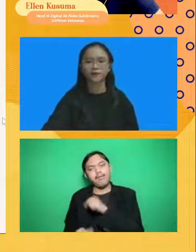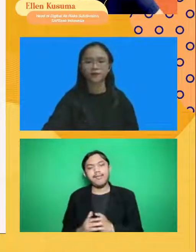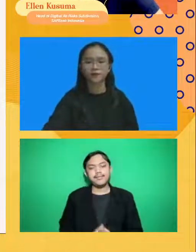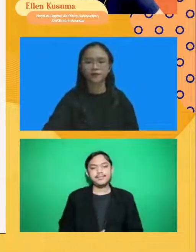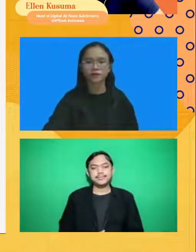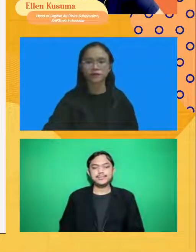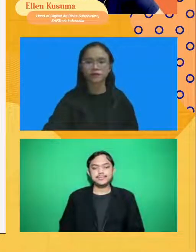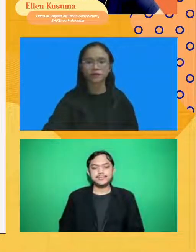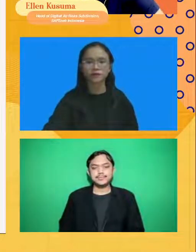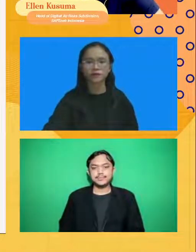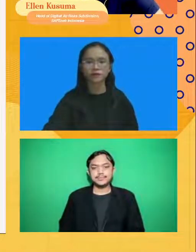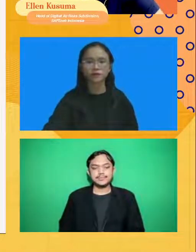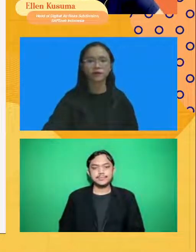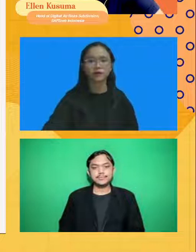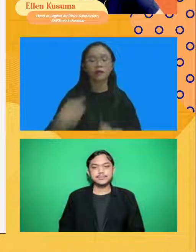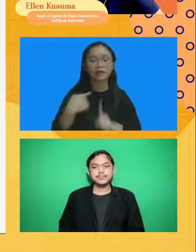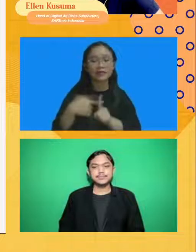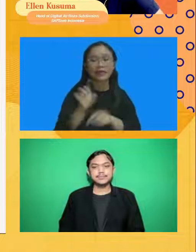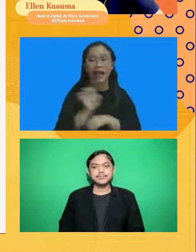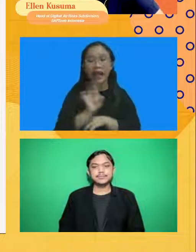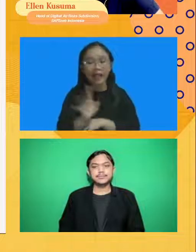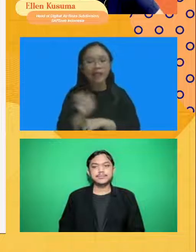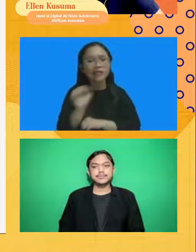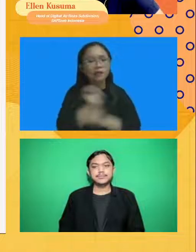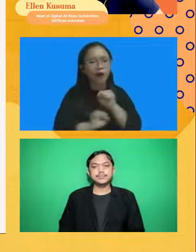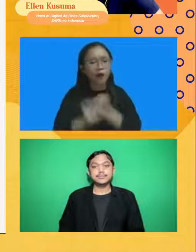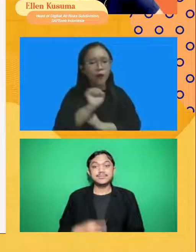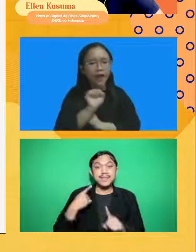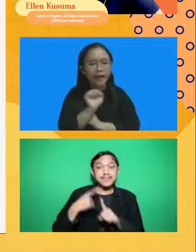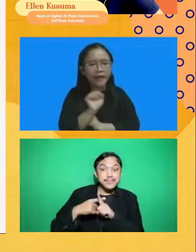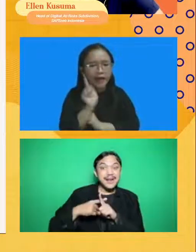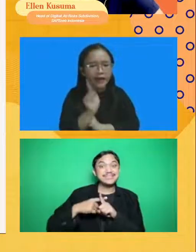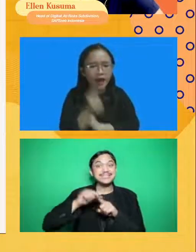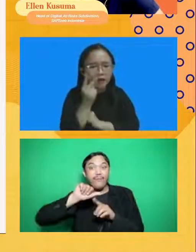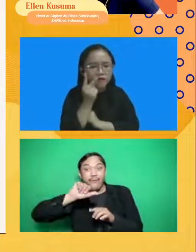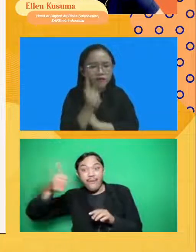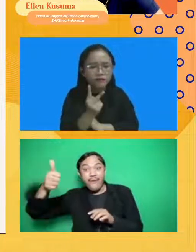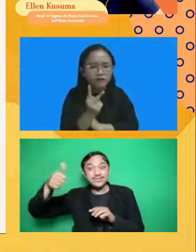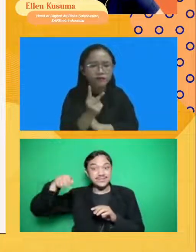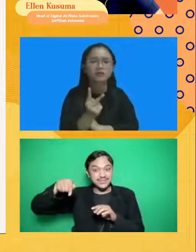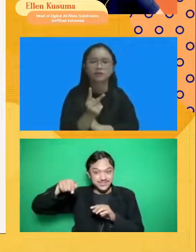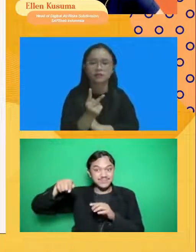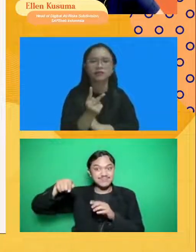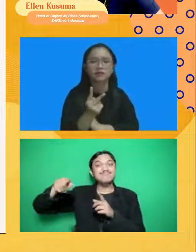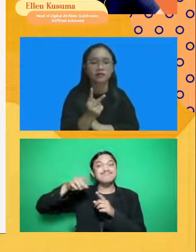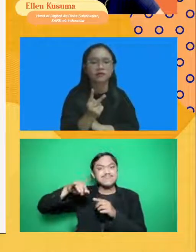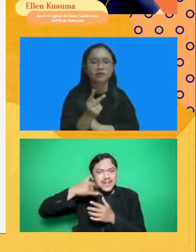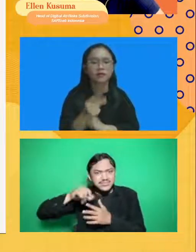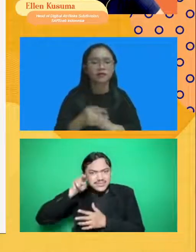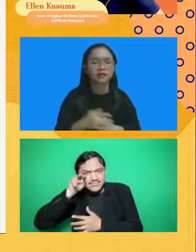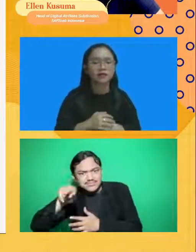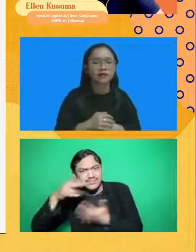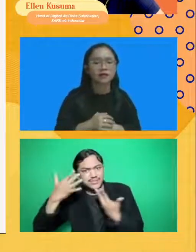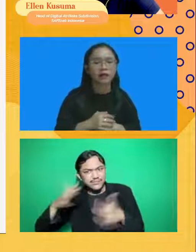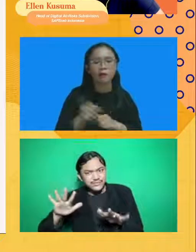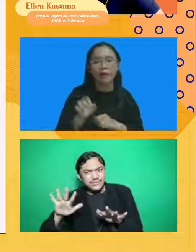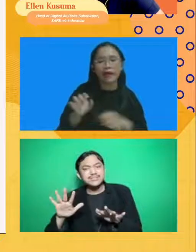other things such as having multi-stakeholders and cross-sectoral networks